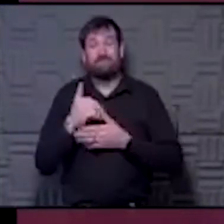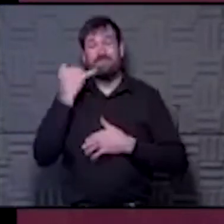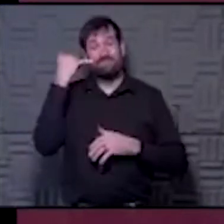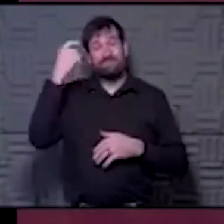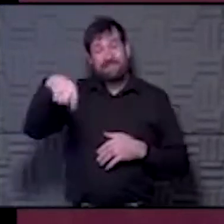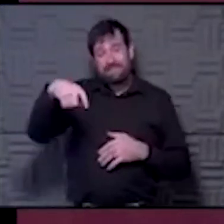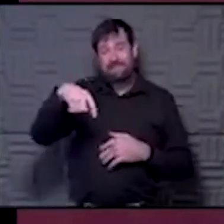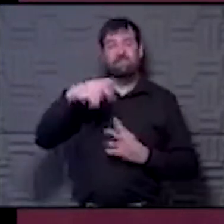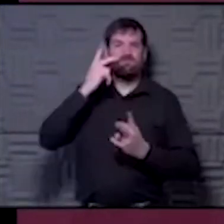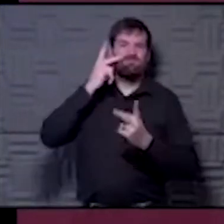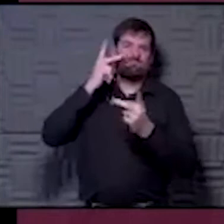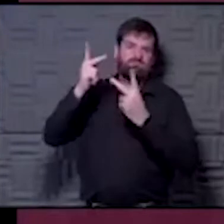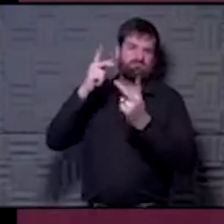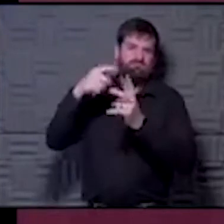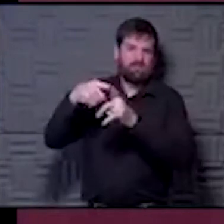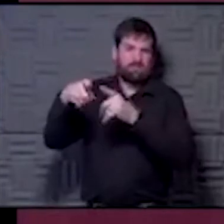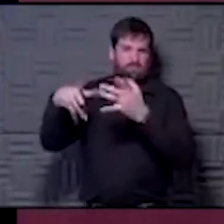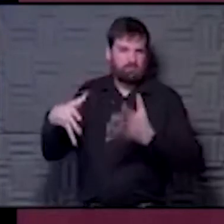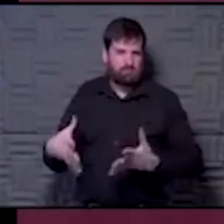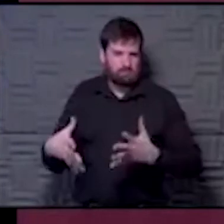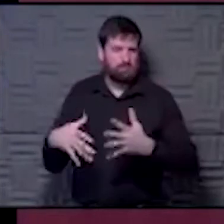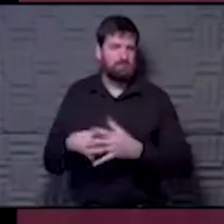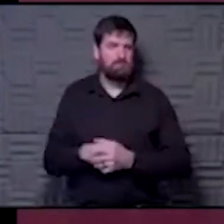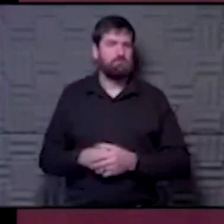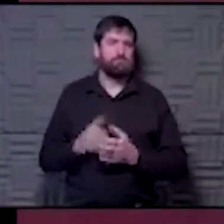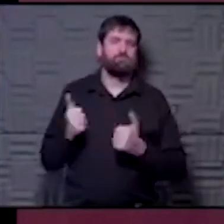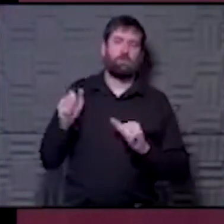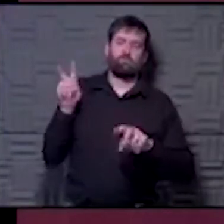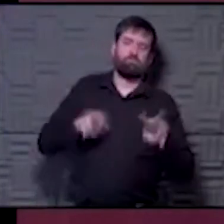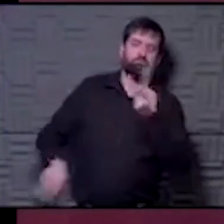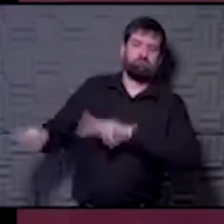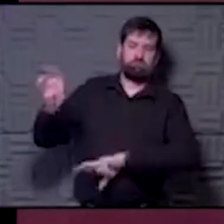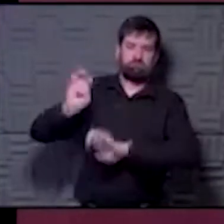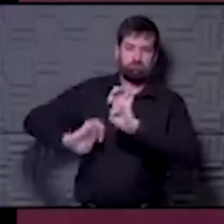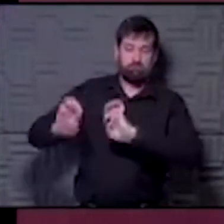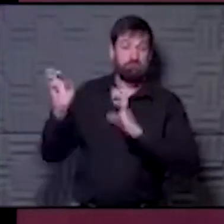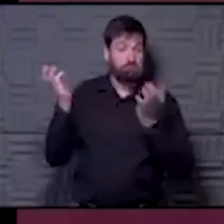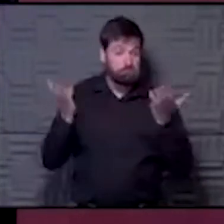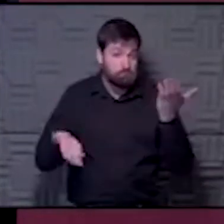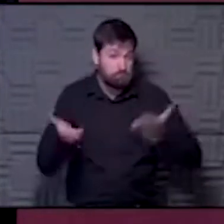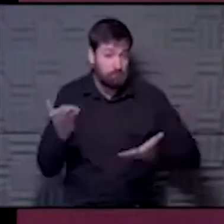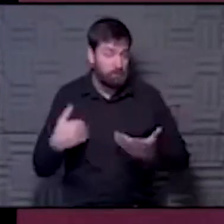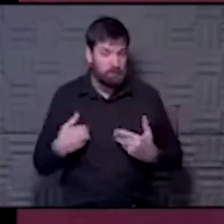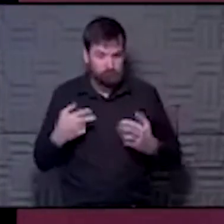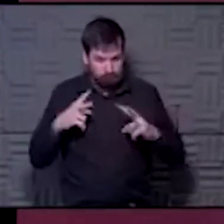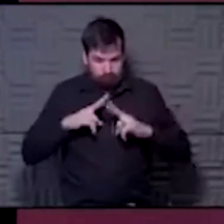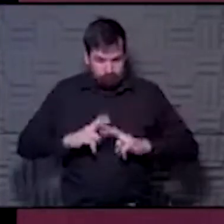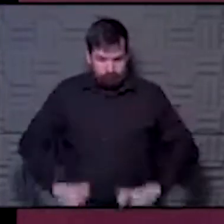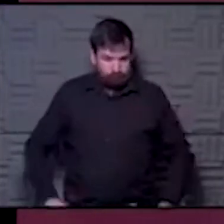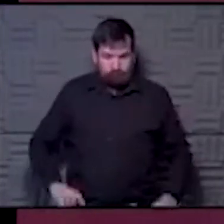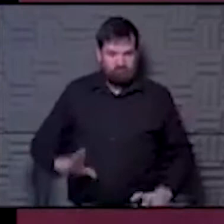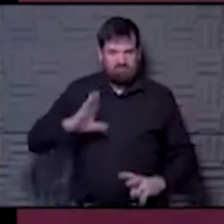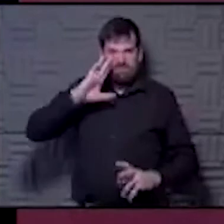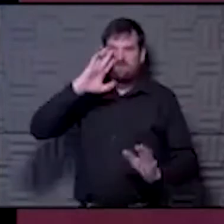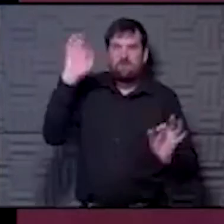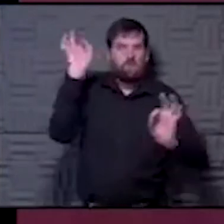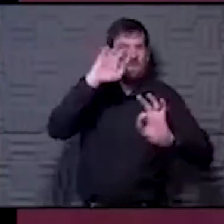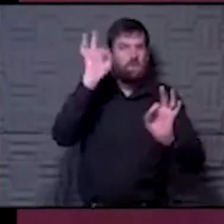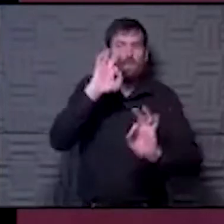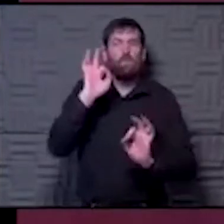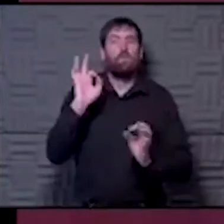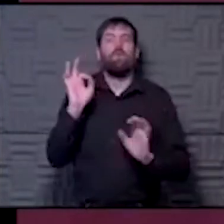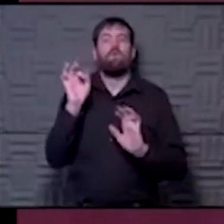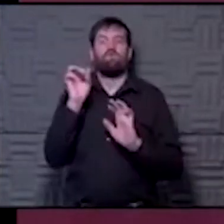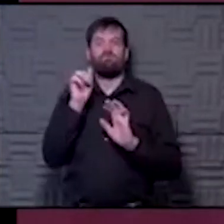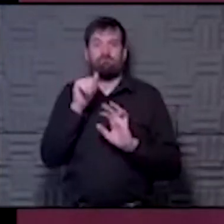get in to see some specialty care and let them try and make an assessment. What you don't know is maybe again, we don't know the history. How much of that